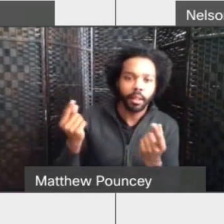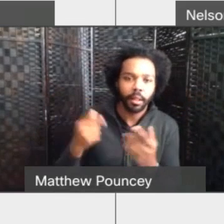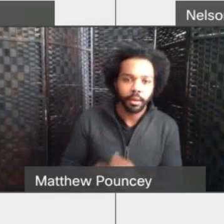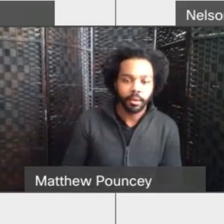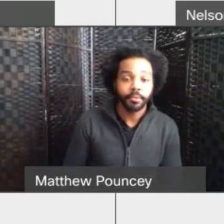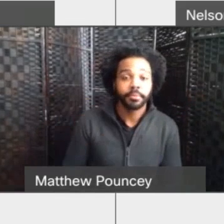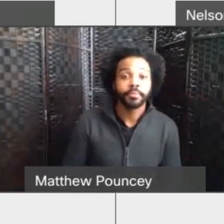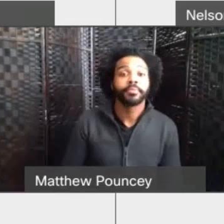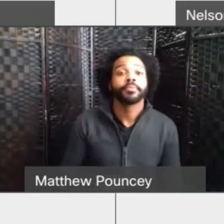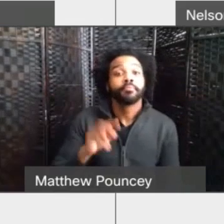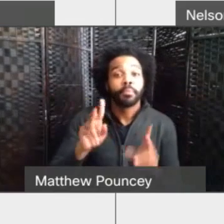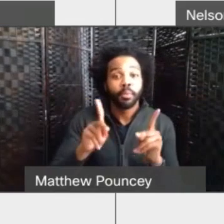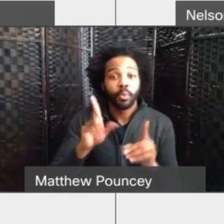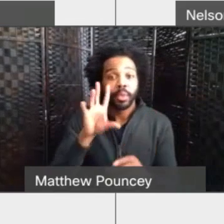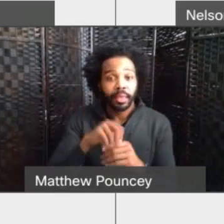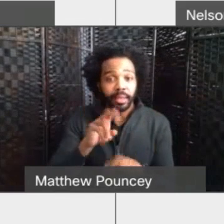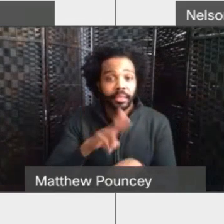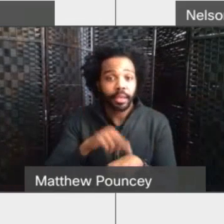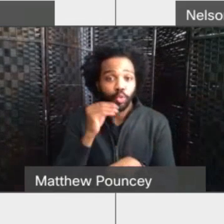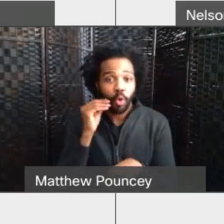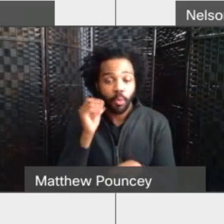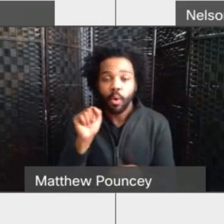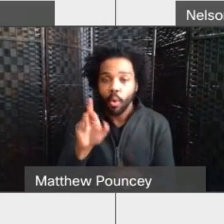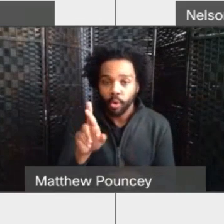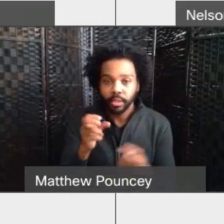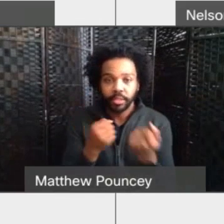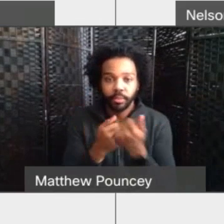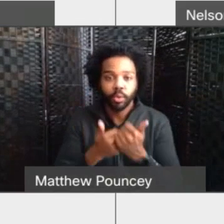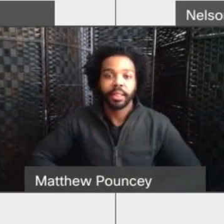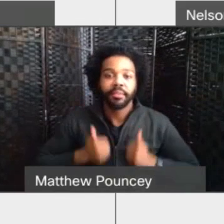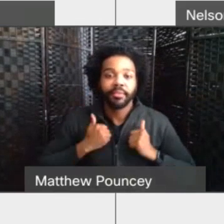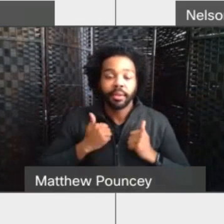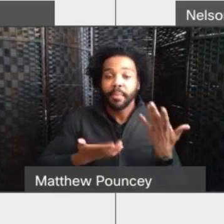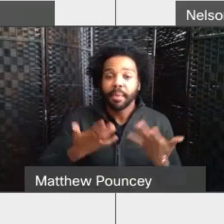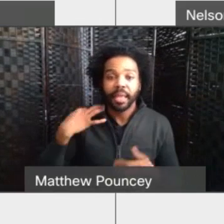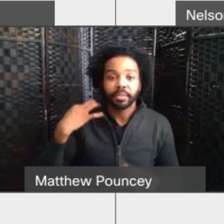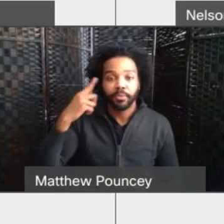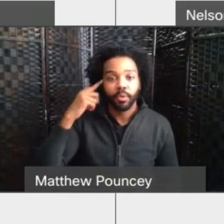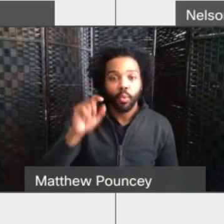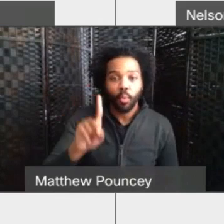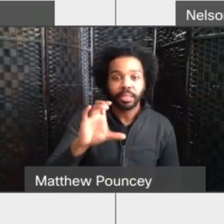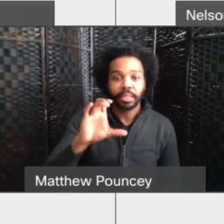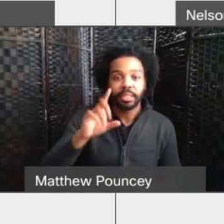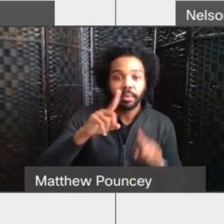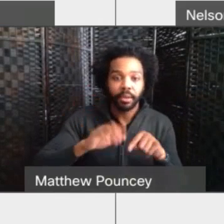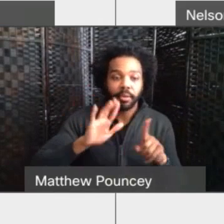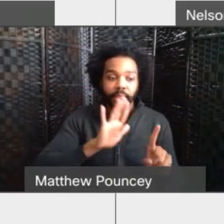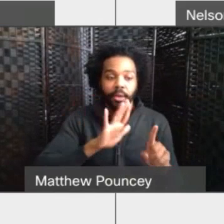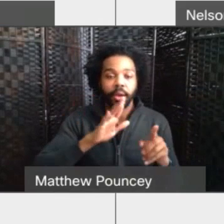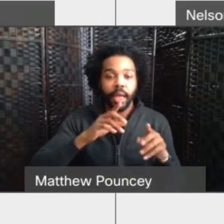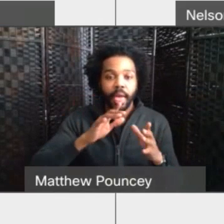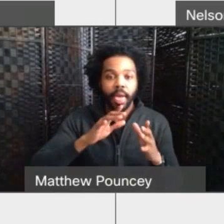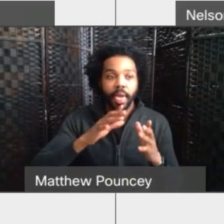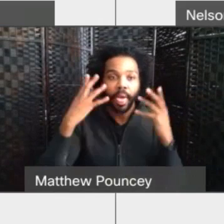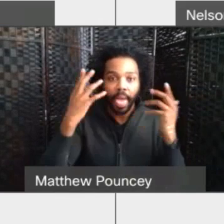Those in natural homes or supported living may be eligible for 1C depending on their health or their age. That